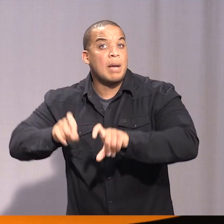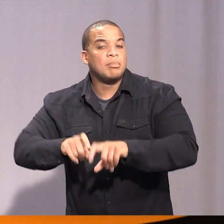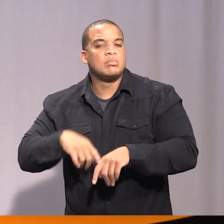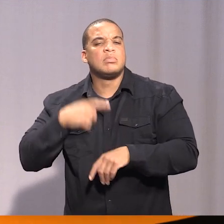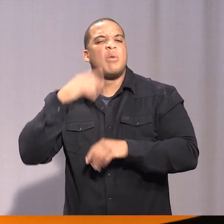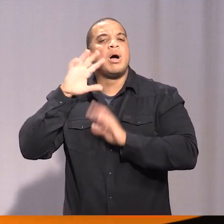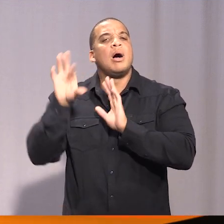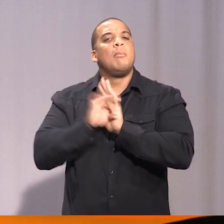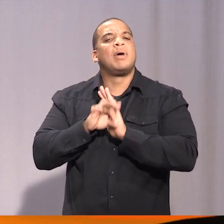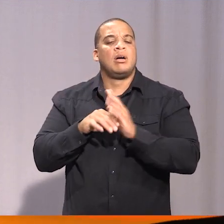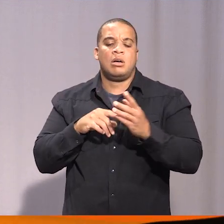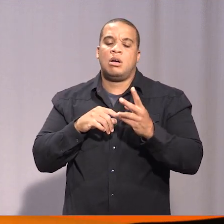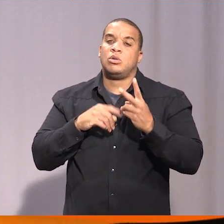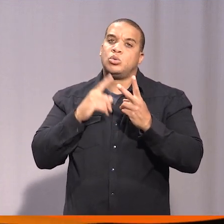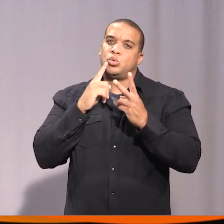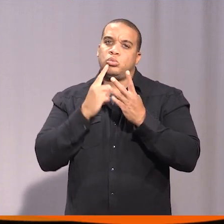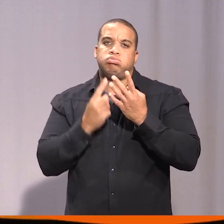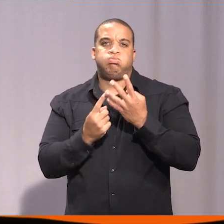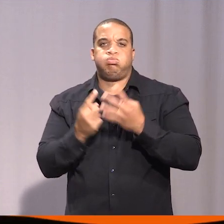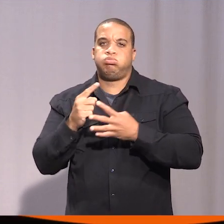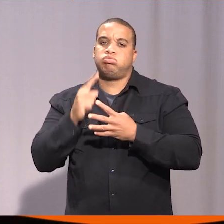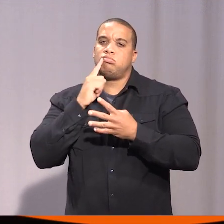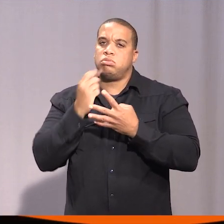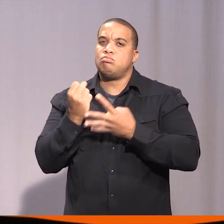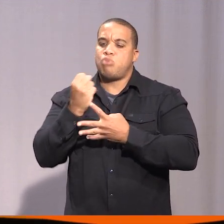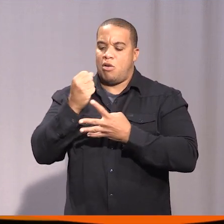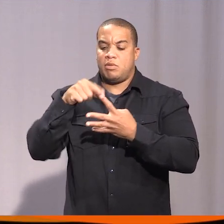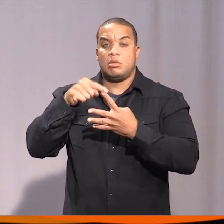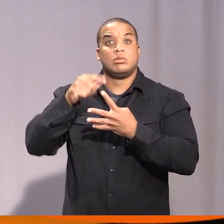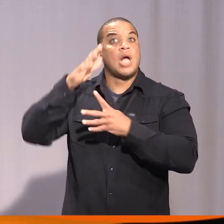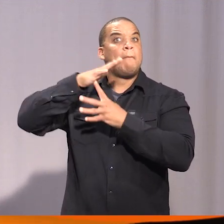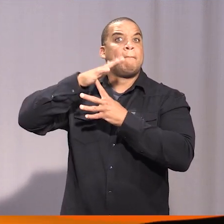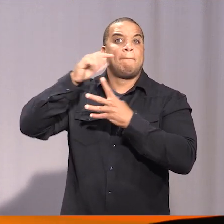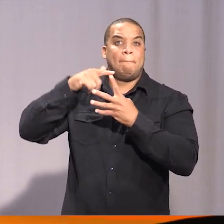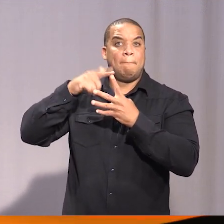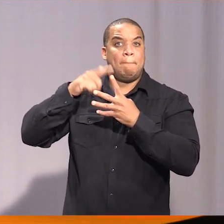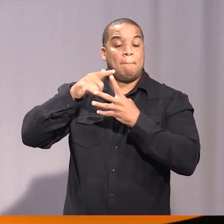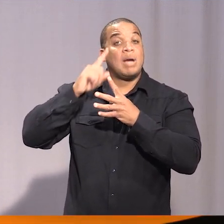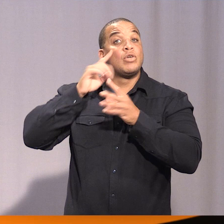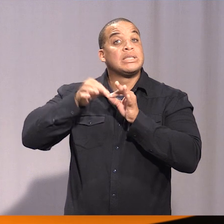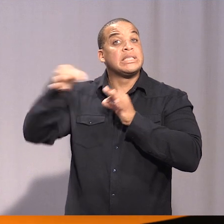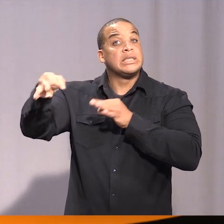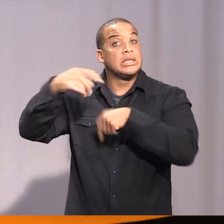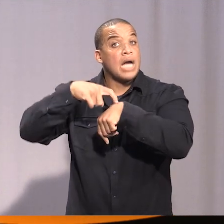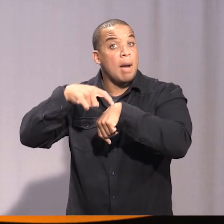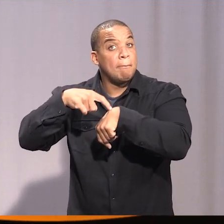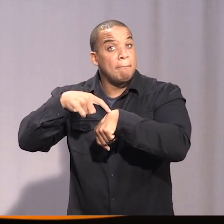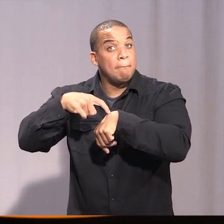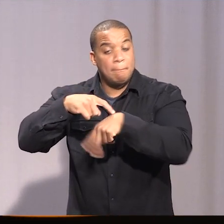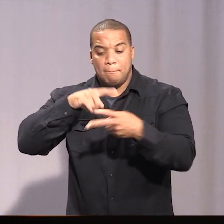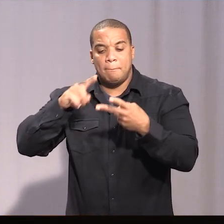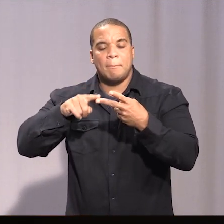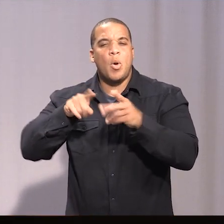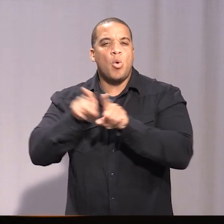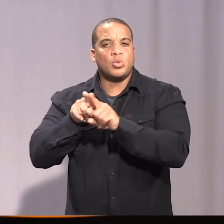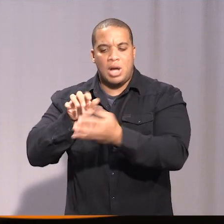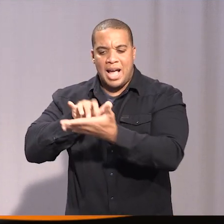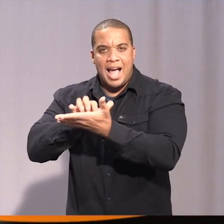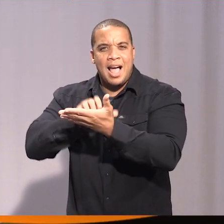I'm going to select the top 2 most popular requests, and that would be extended time and a